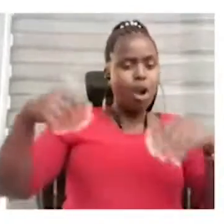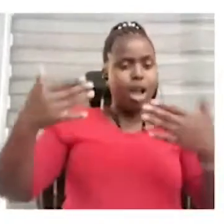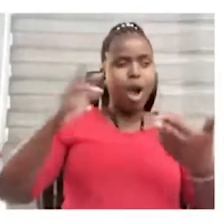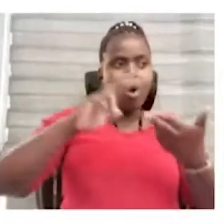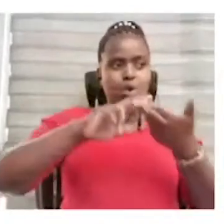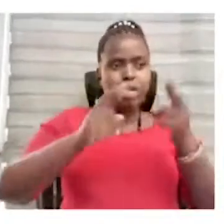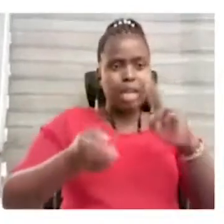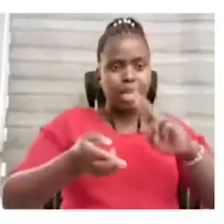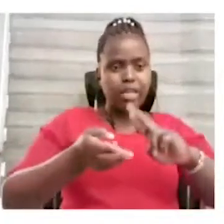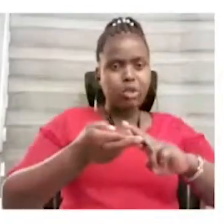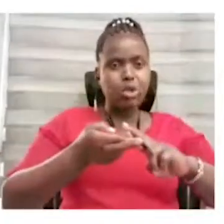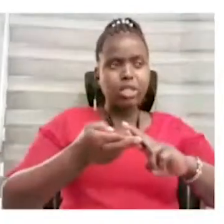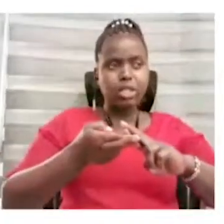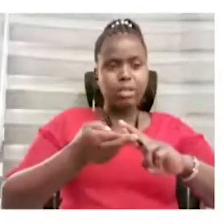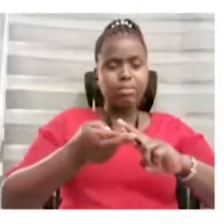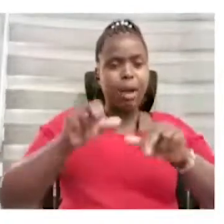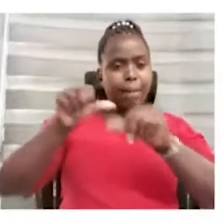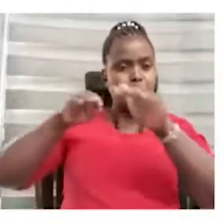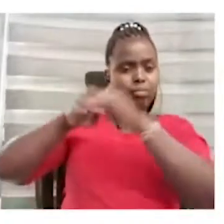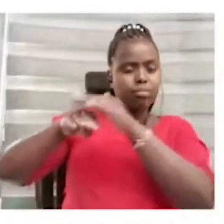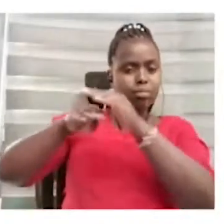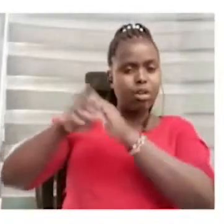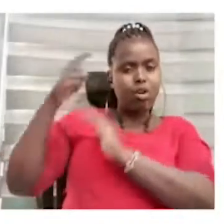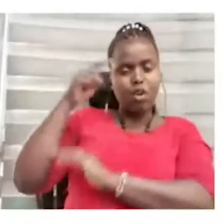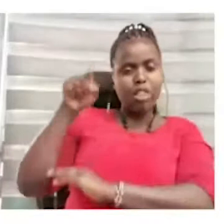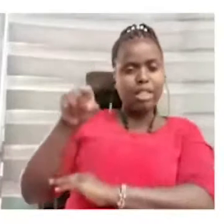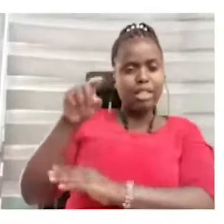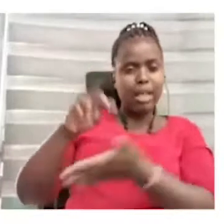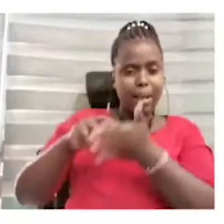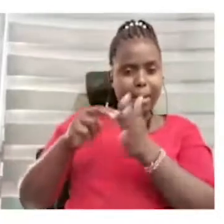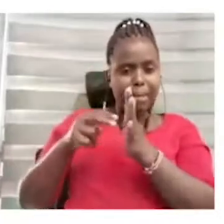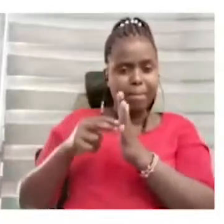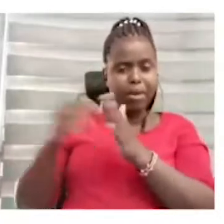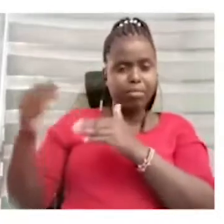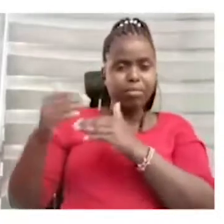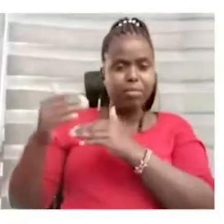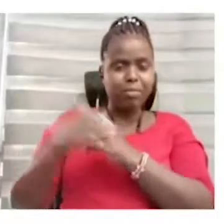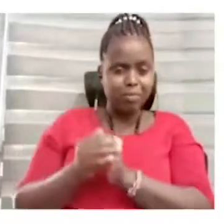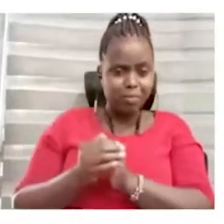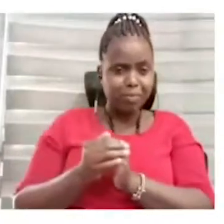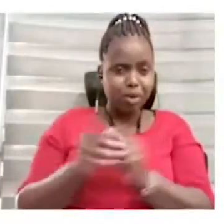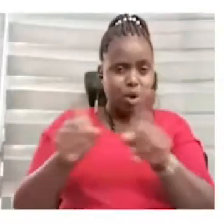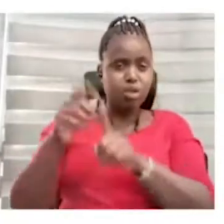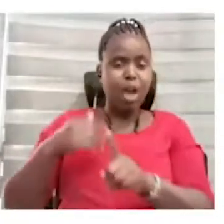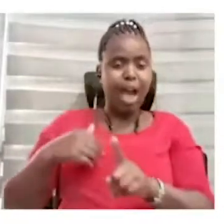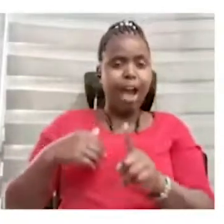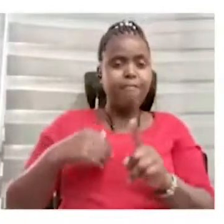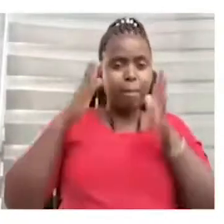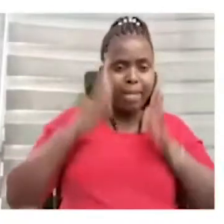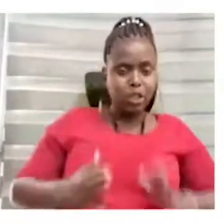at the accessibility office that I head up, we've got personal relationships with a lot of our